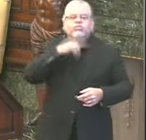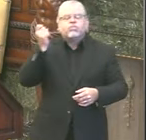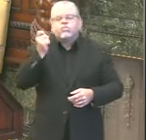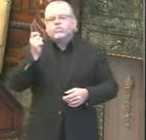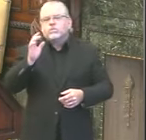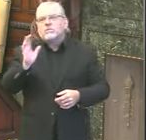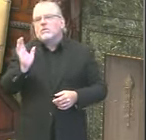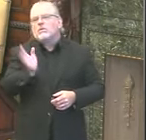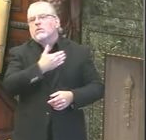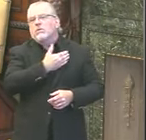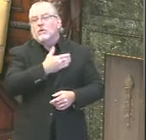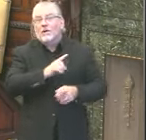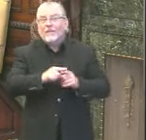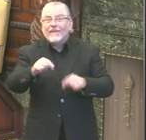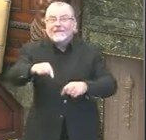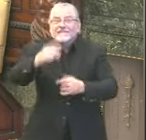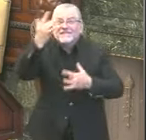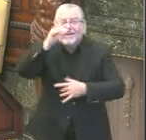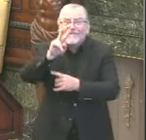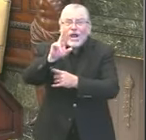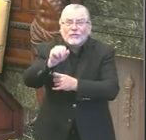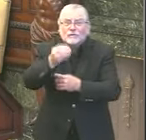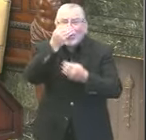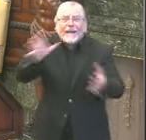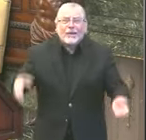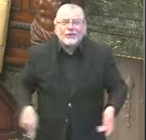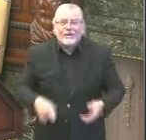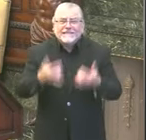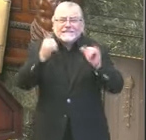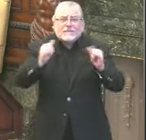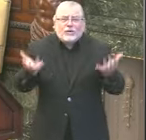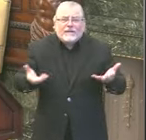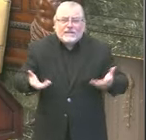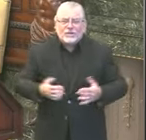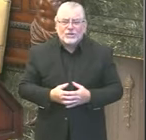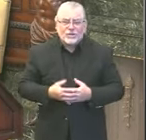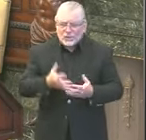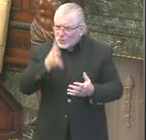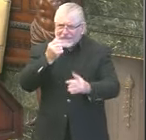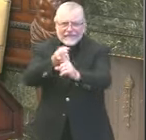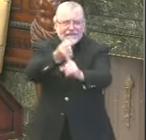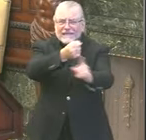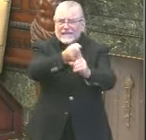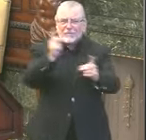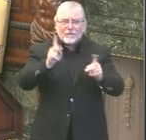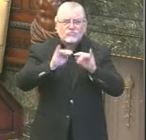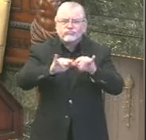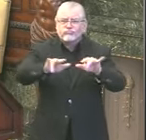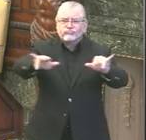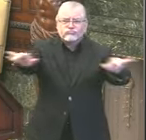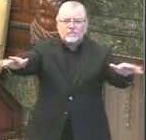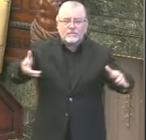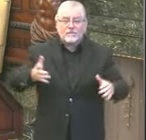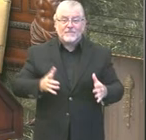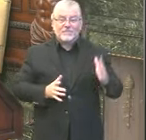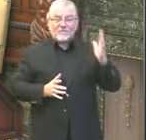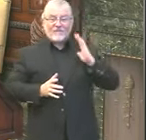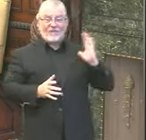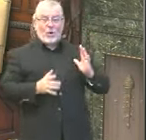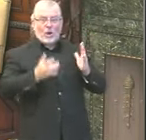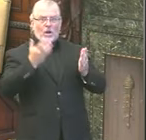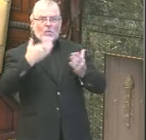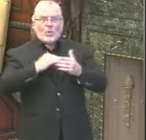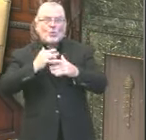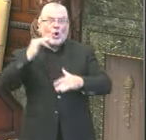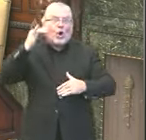of susceptible people out there for the virus to infect. So whereas people were maybe too worried before, now they're not worried enough. And so we need